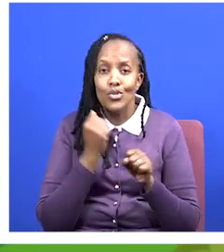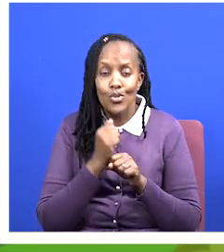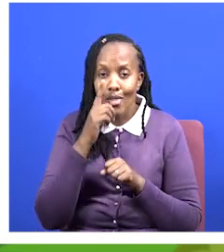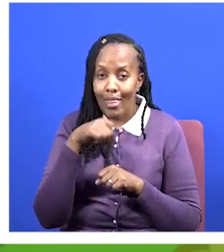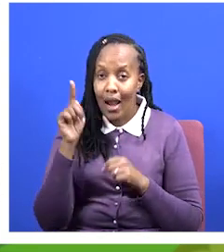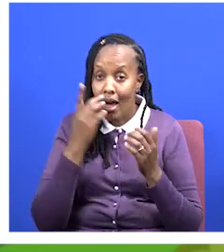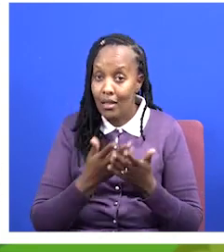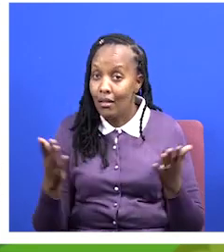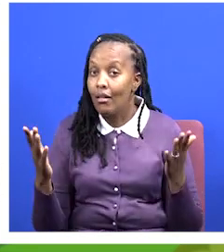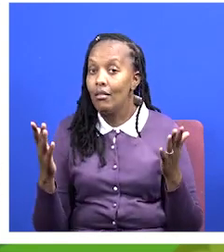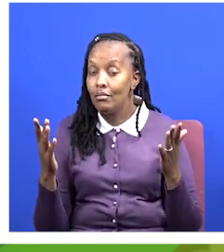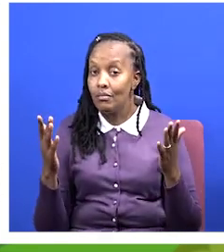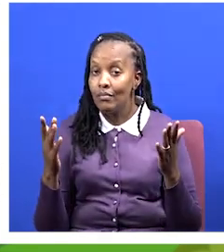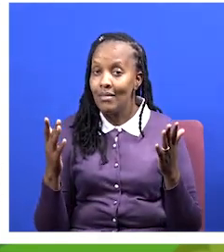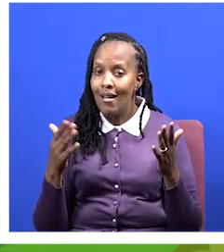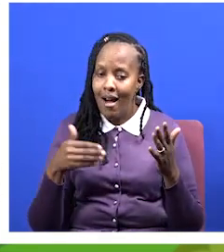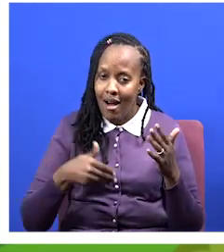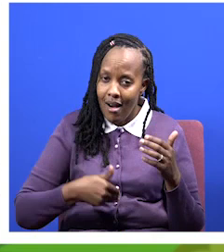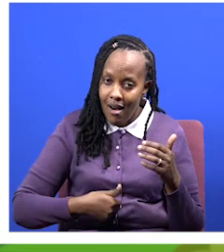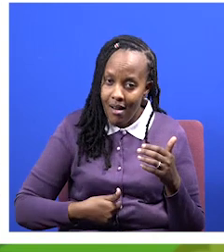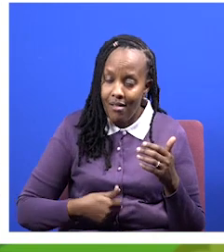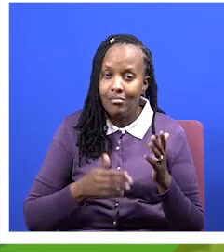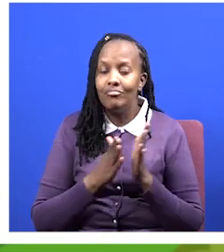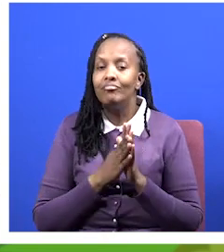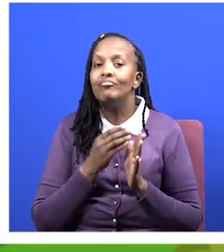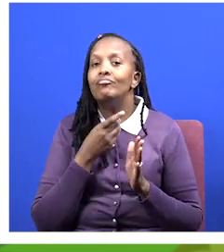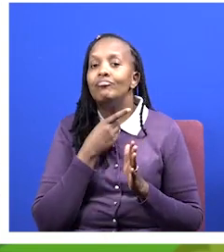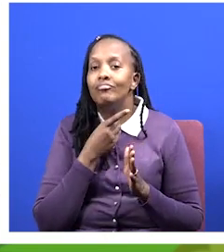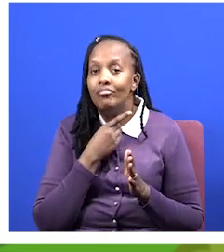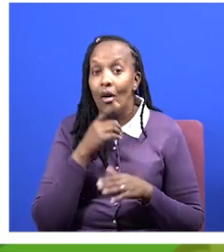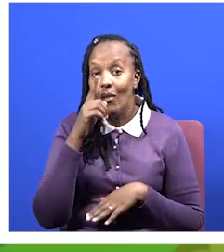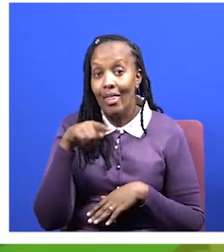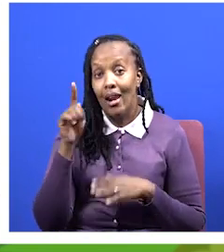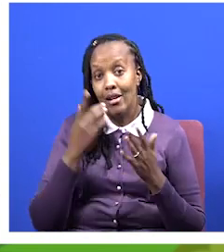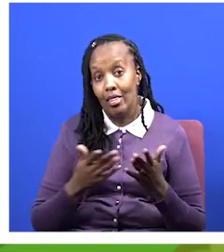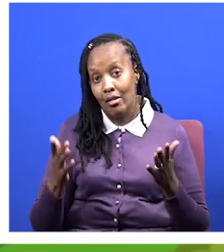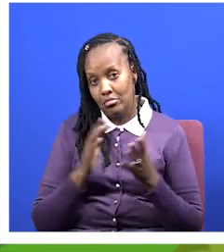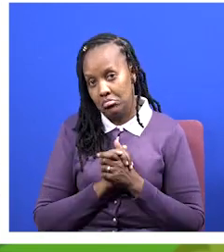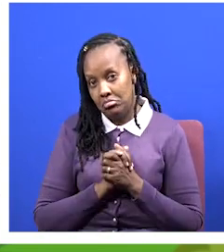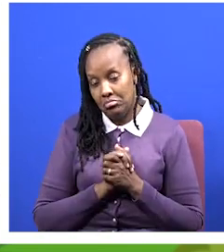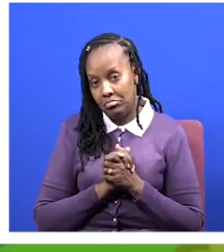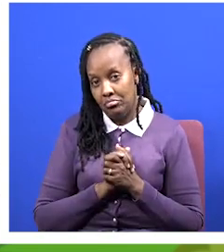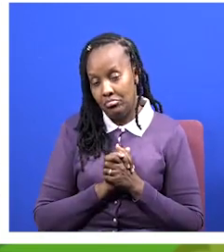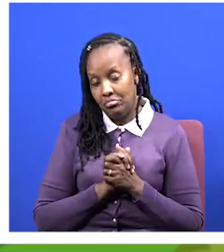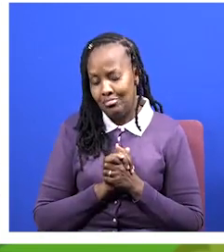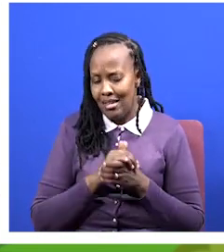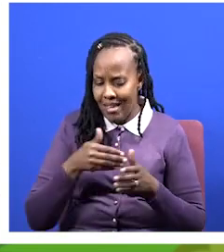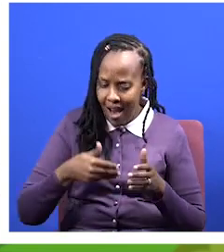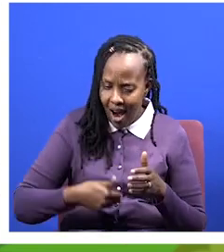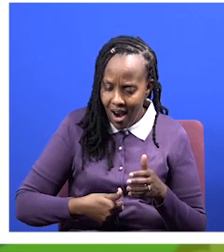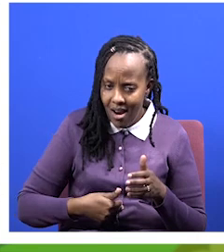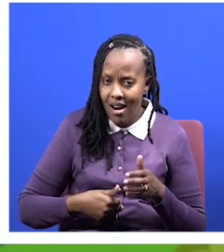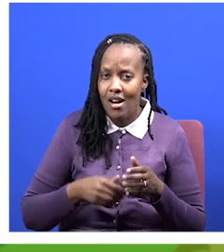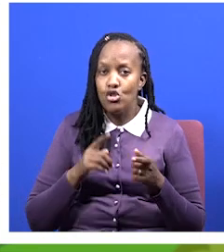do the right thing. He hungered and thirsted for righteousness. He